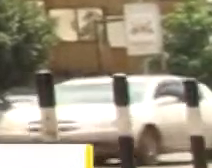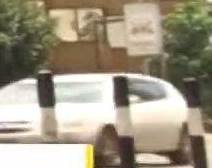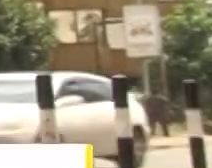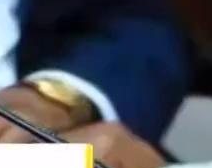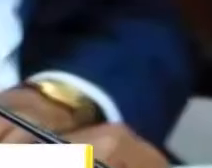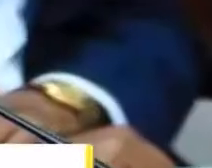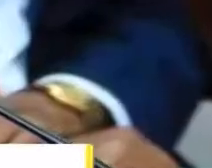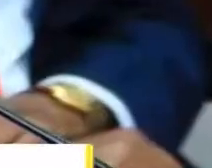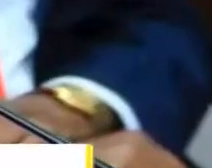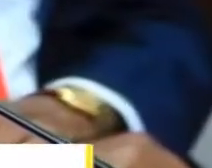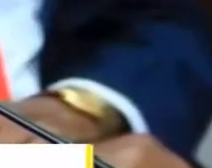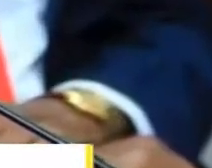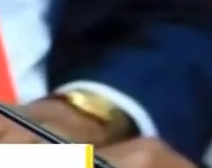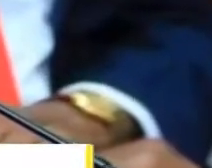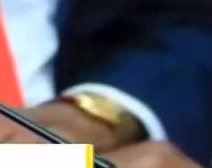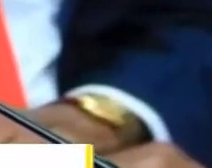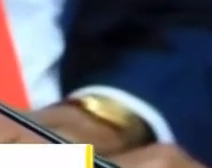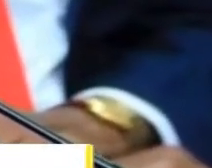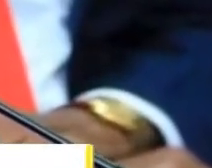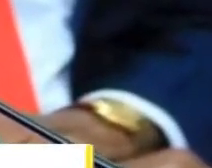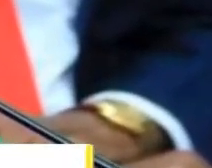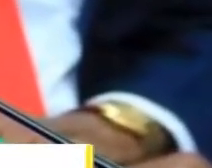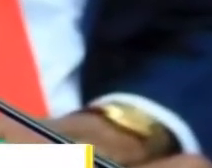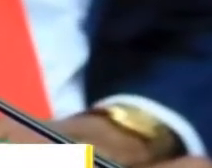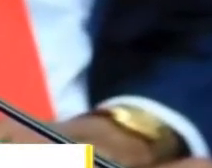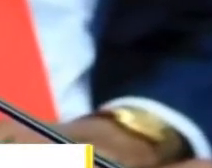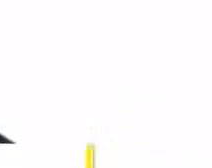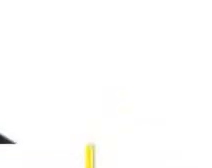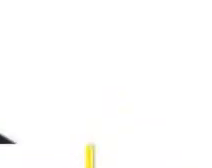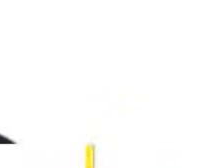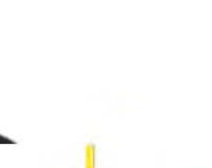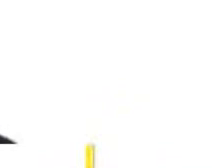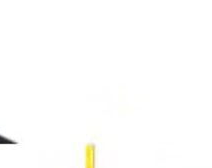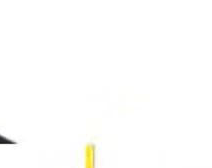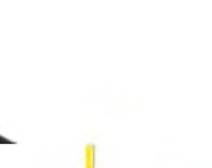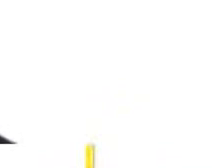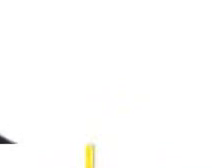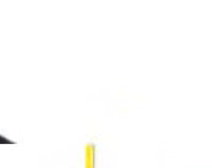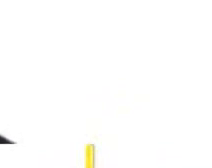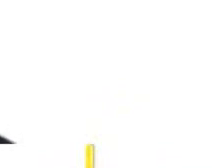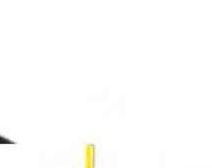Njiraini ahojiwa kuhusu madai ya ufisadi katika shirika hilo.